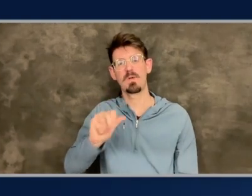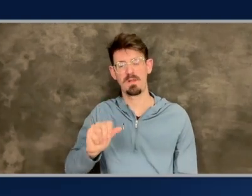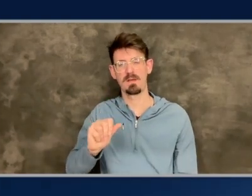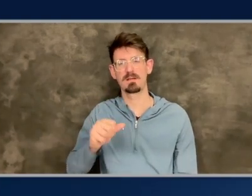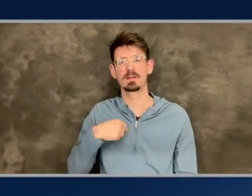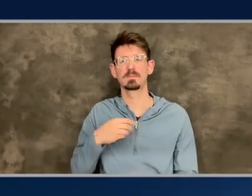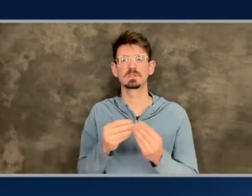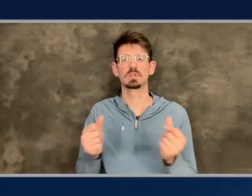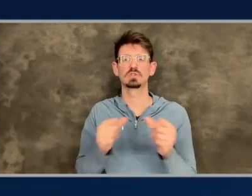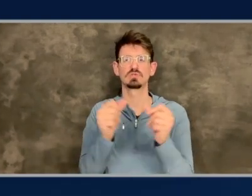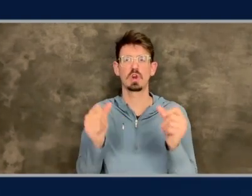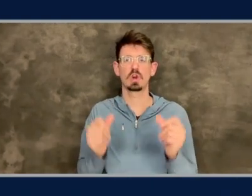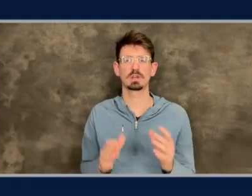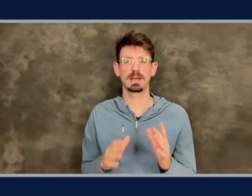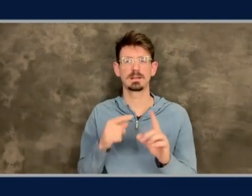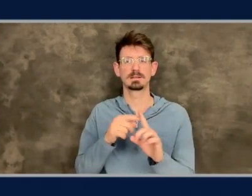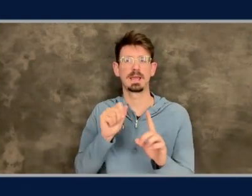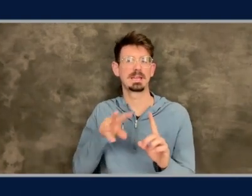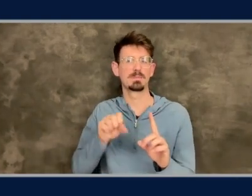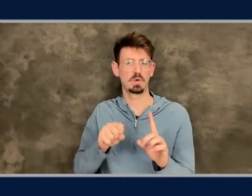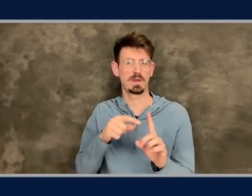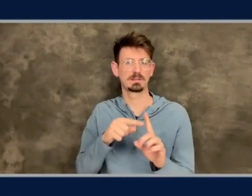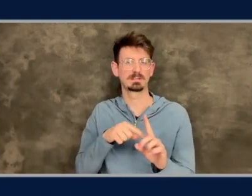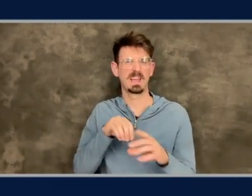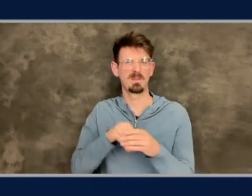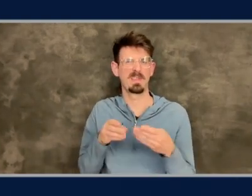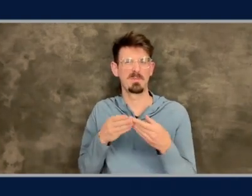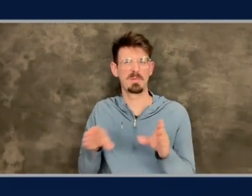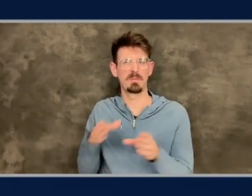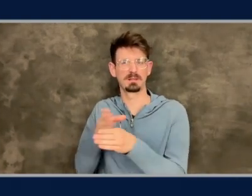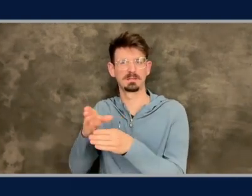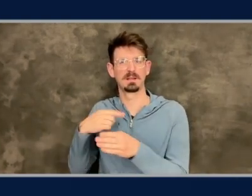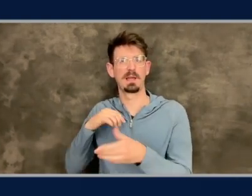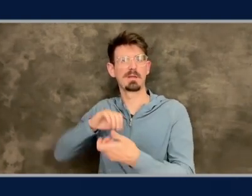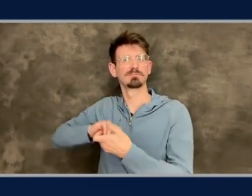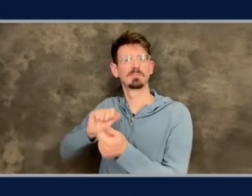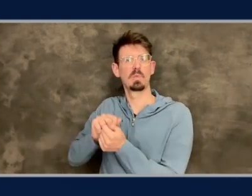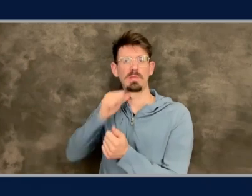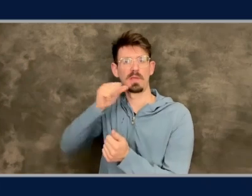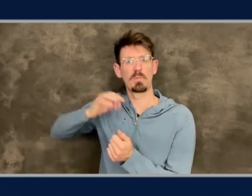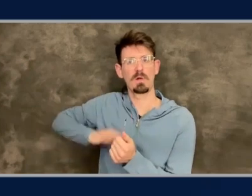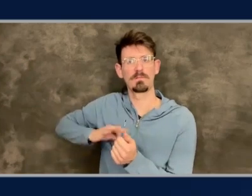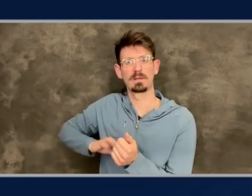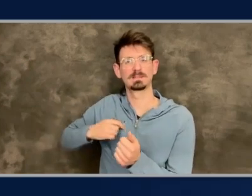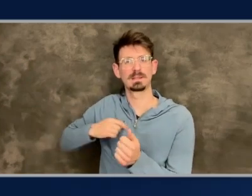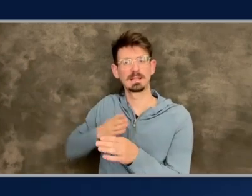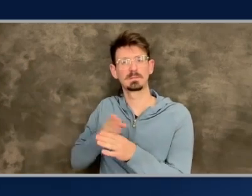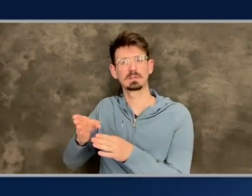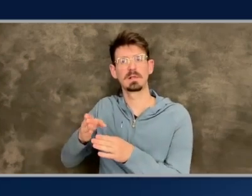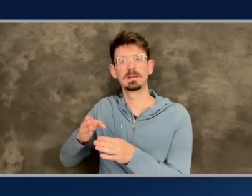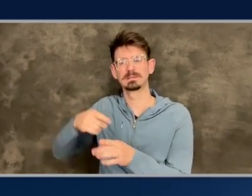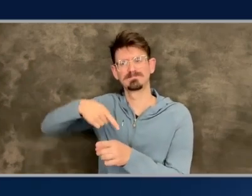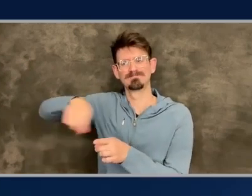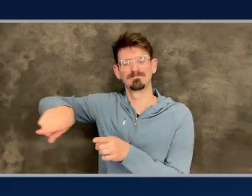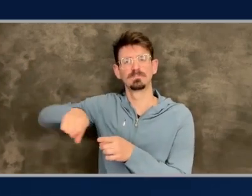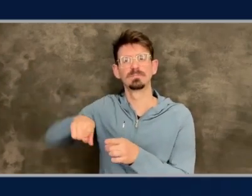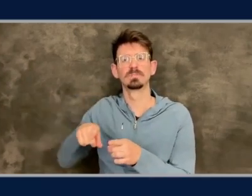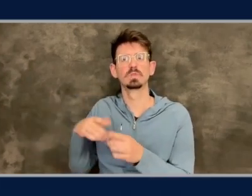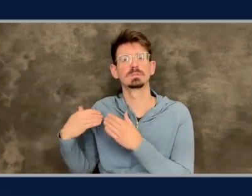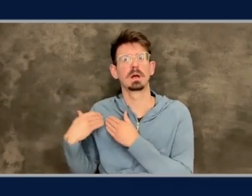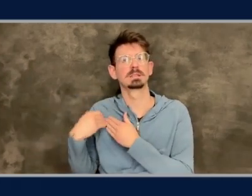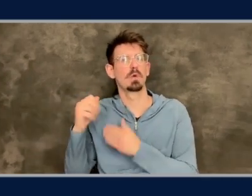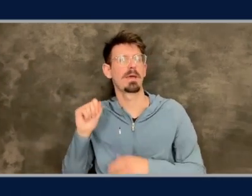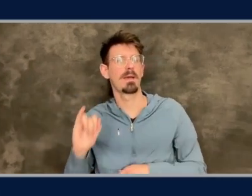solutions architect at AWS. I'm in the public sector. I work with nonprofits, and I specialize in responsible AI. I think we're going to